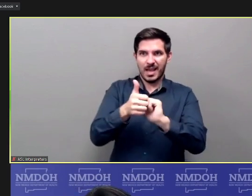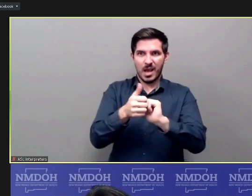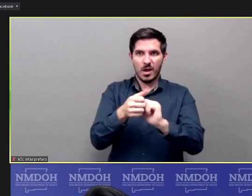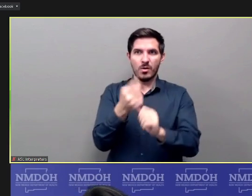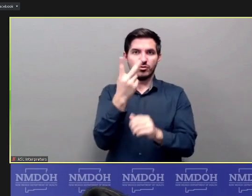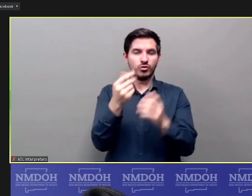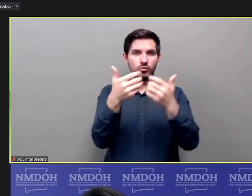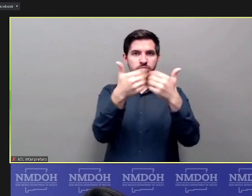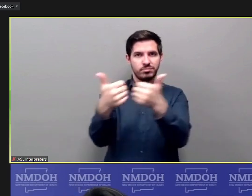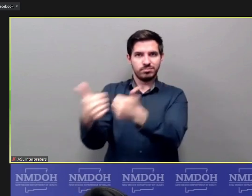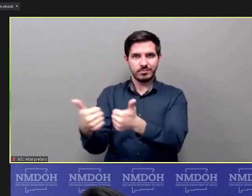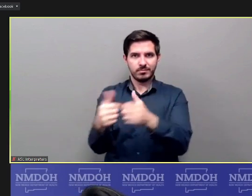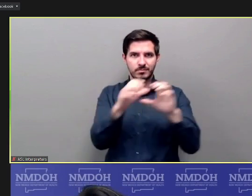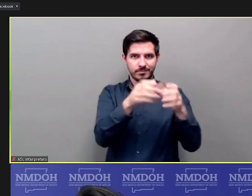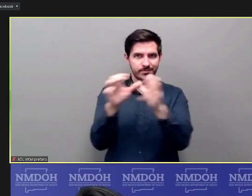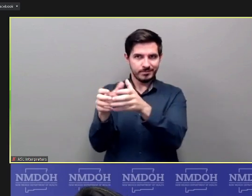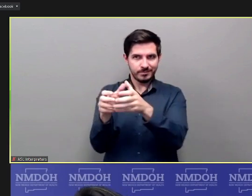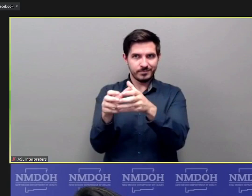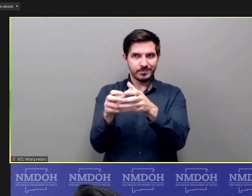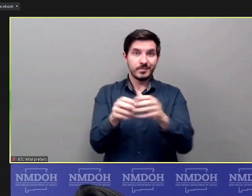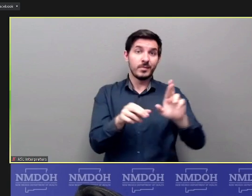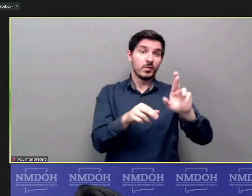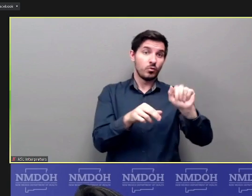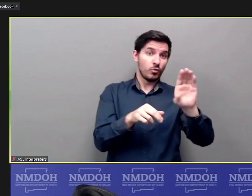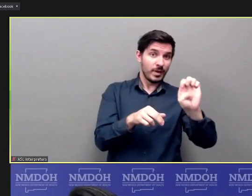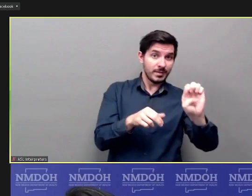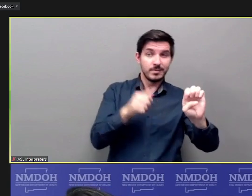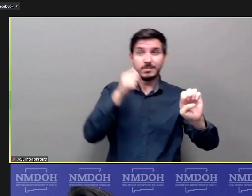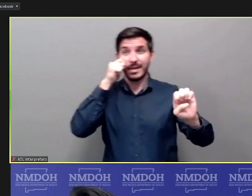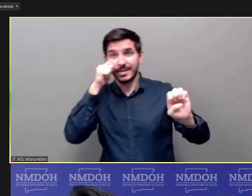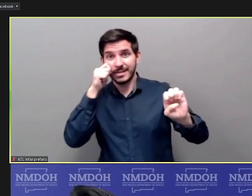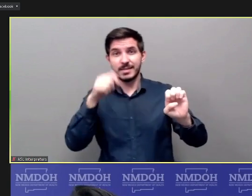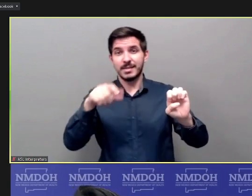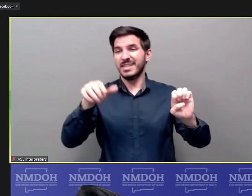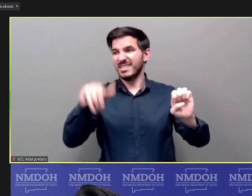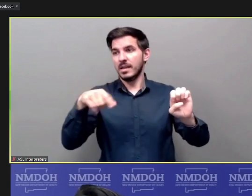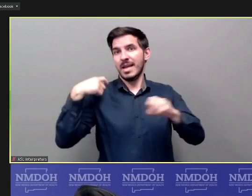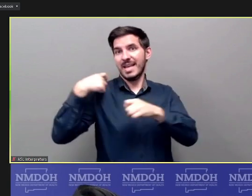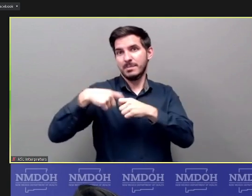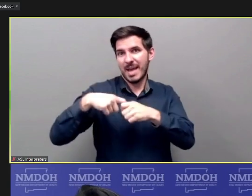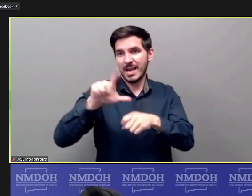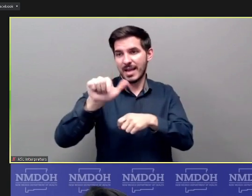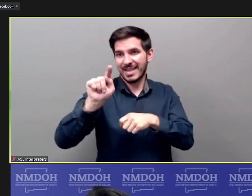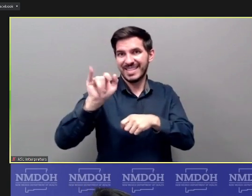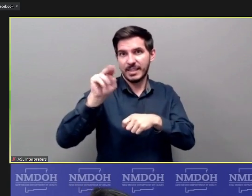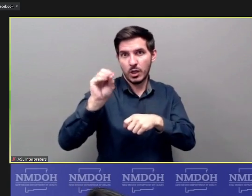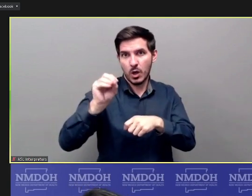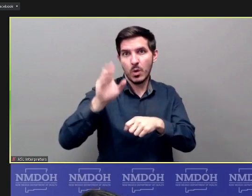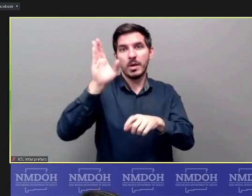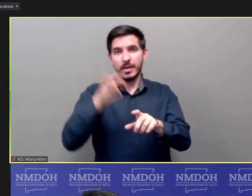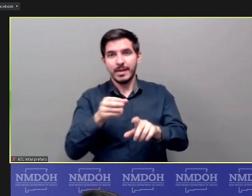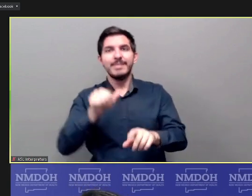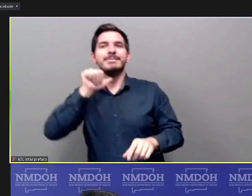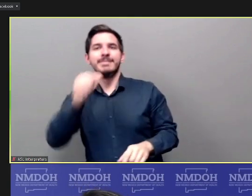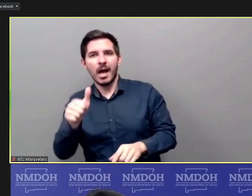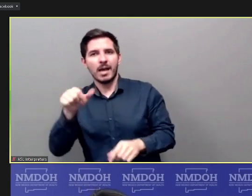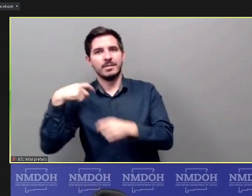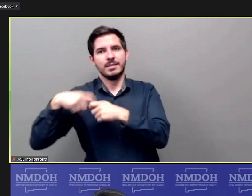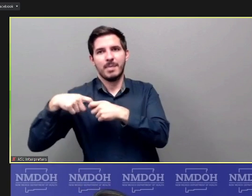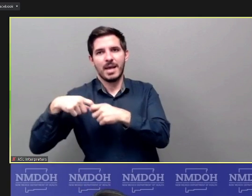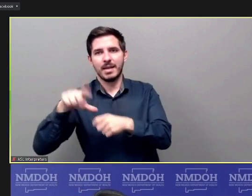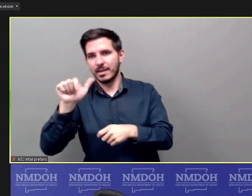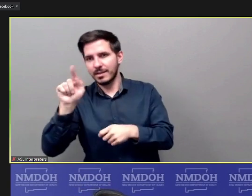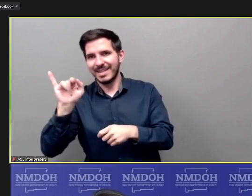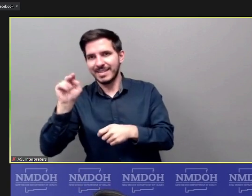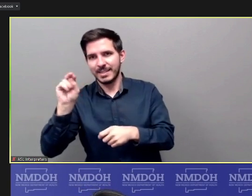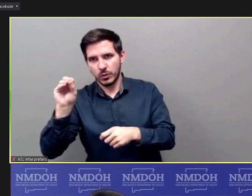of breaking it down by race and then by Hispanic, Latino, or non-Hispanic Latino is how we report two different